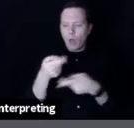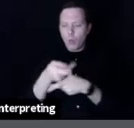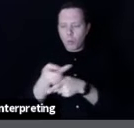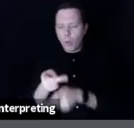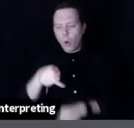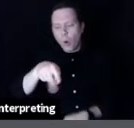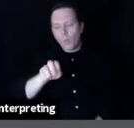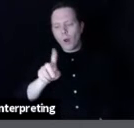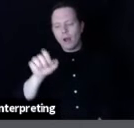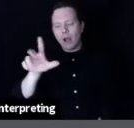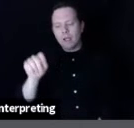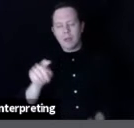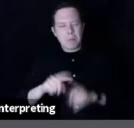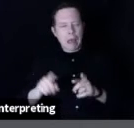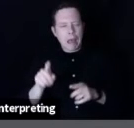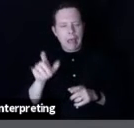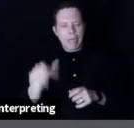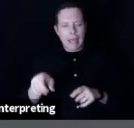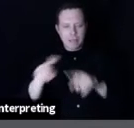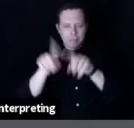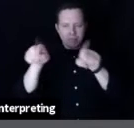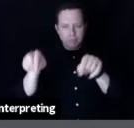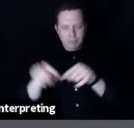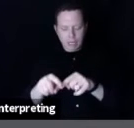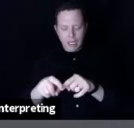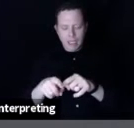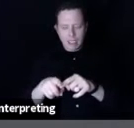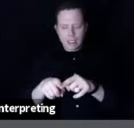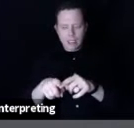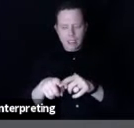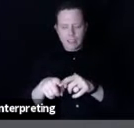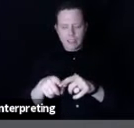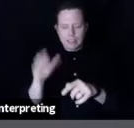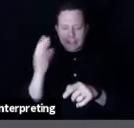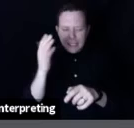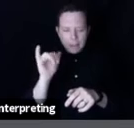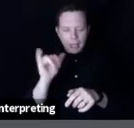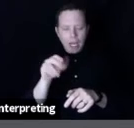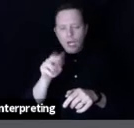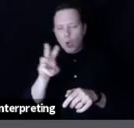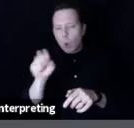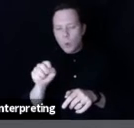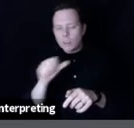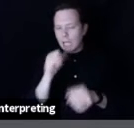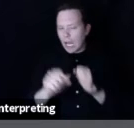that it's an ad. It makes it seem like it's legitimate news and not that it's trying to sell you something.